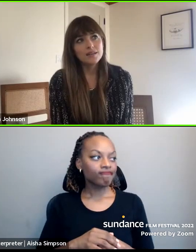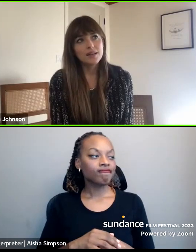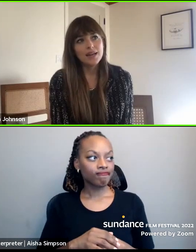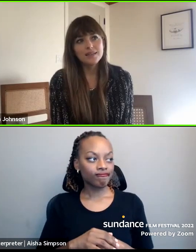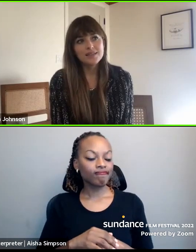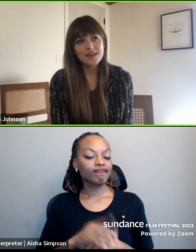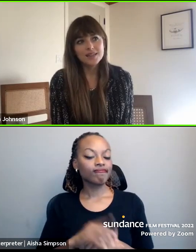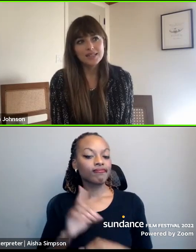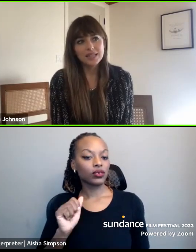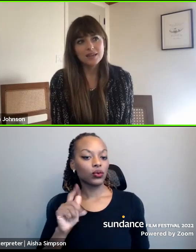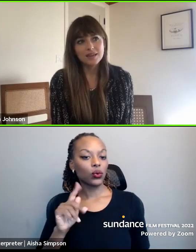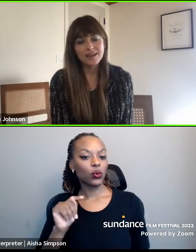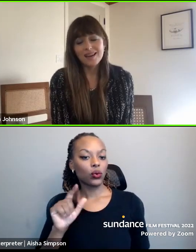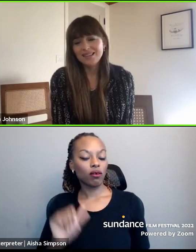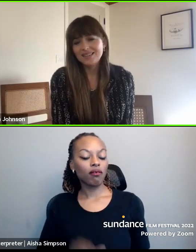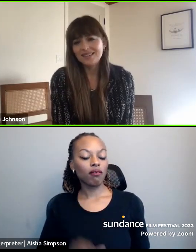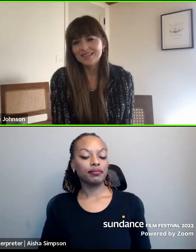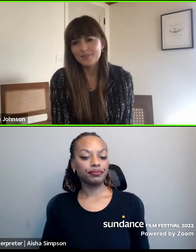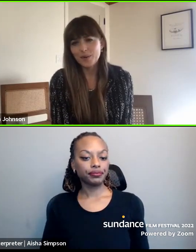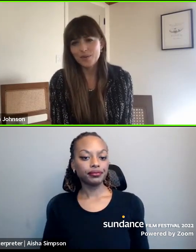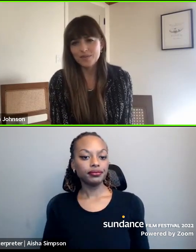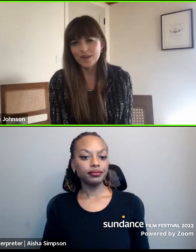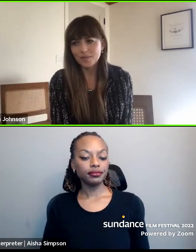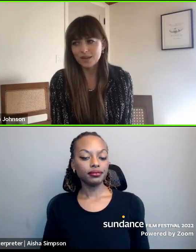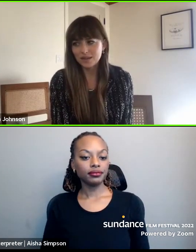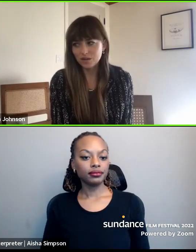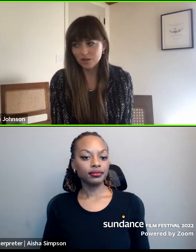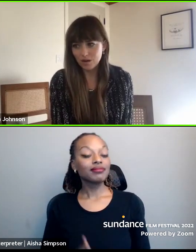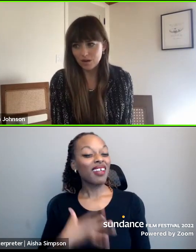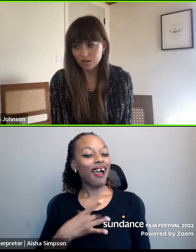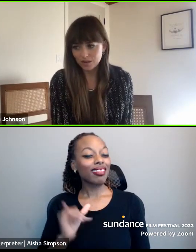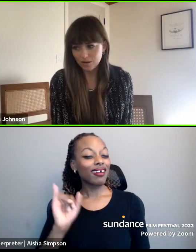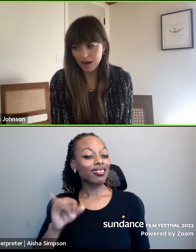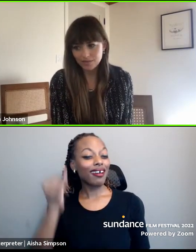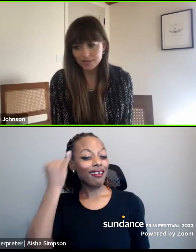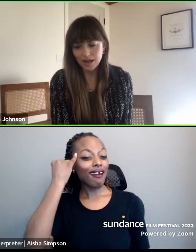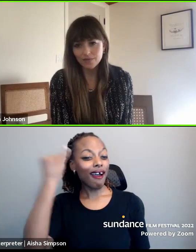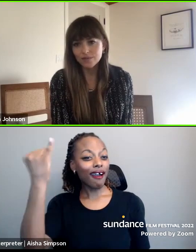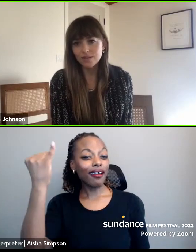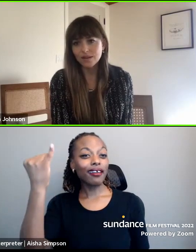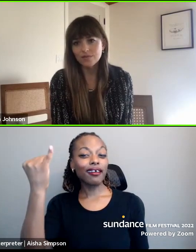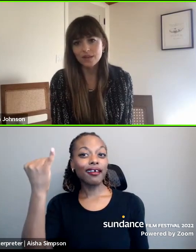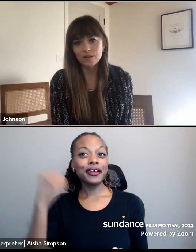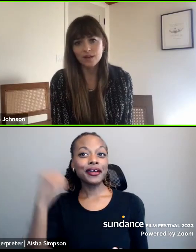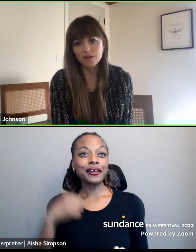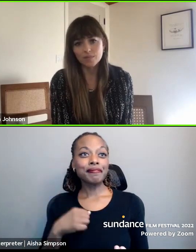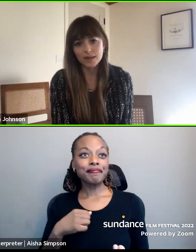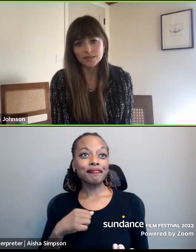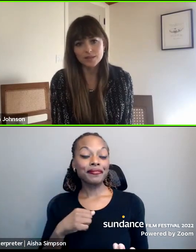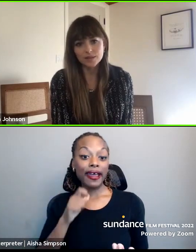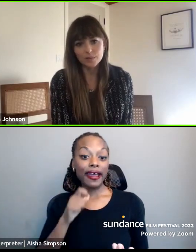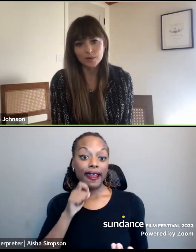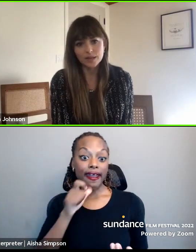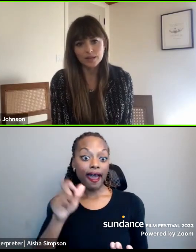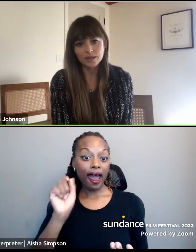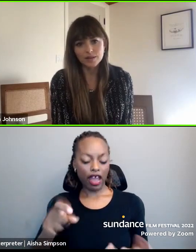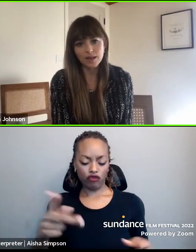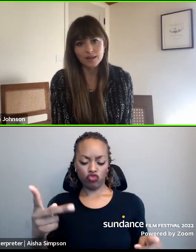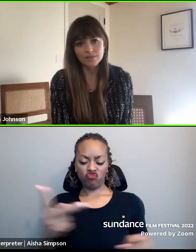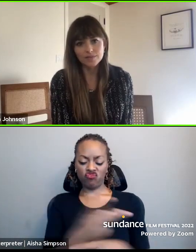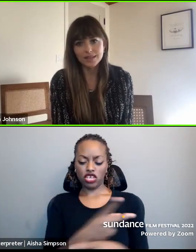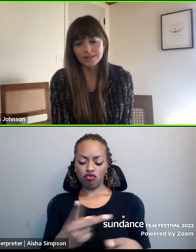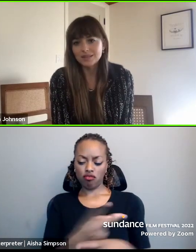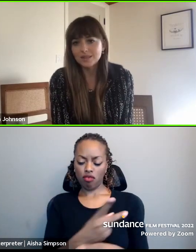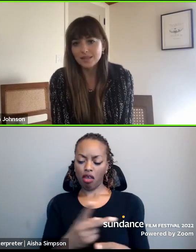I liked the idea, and I guess it is in both of them, that you don't have to have everything figured out by a certain point in